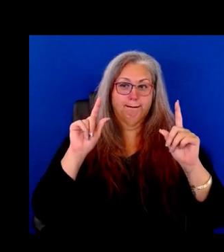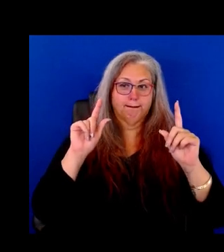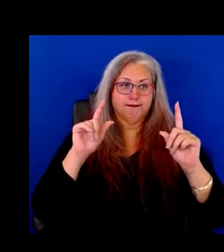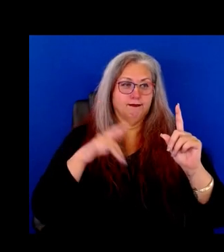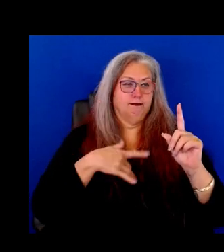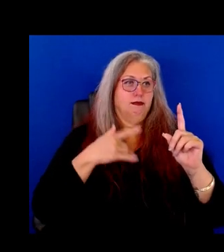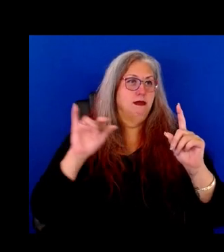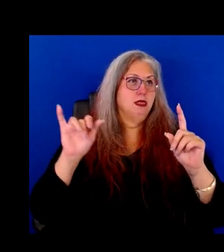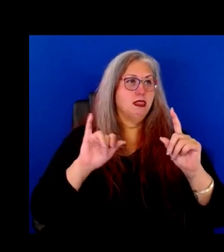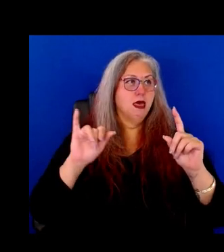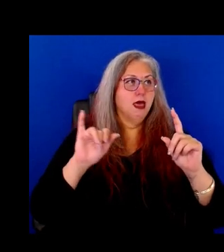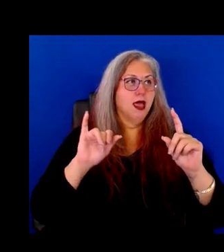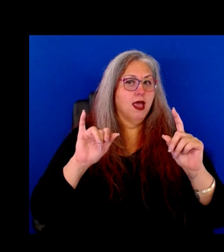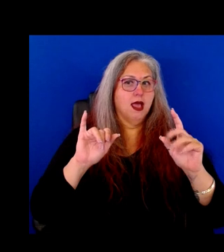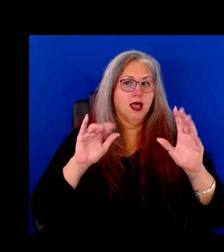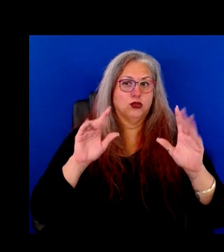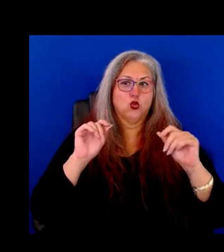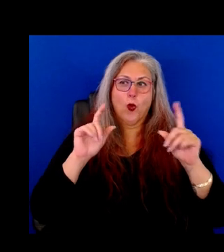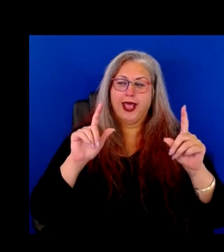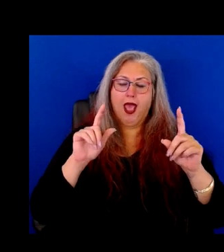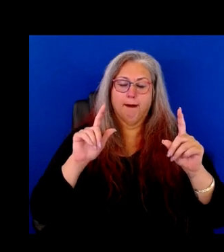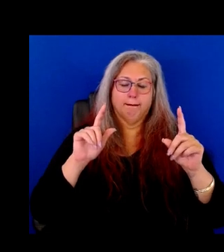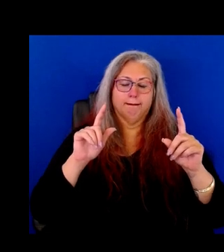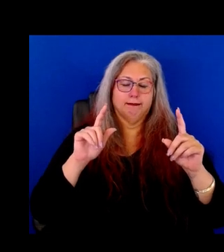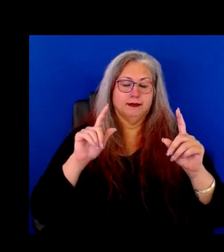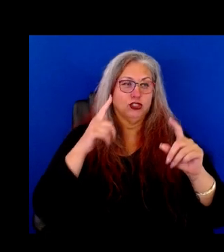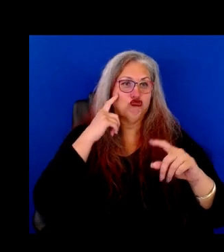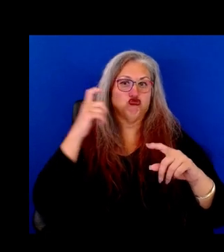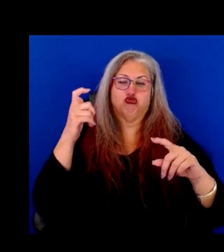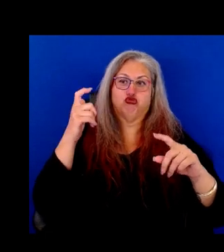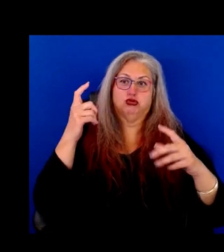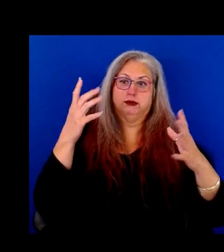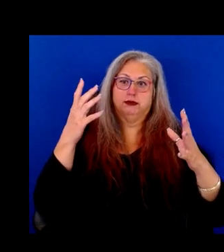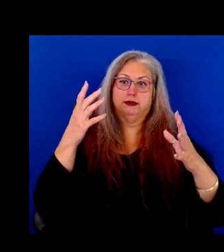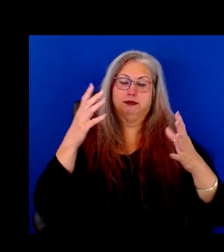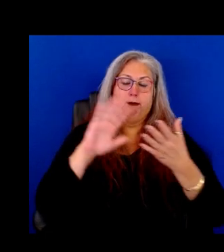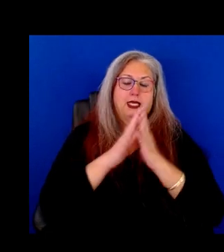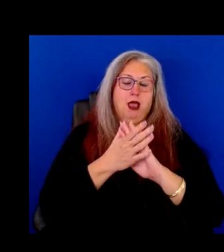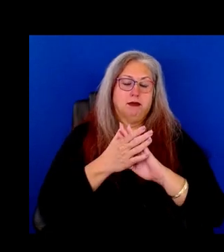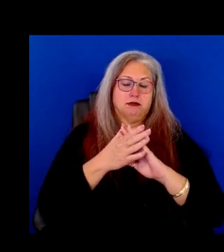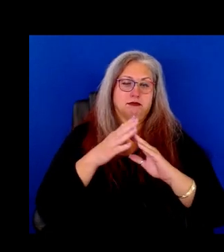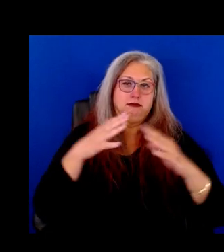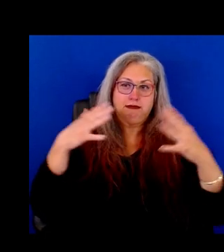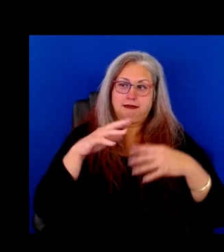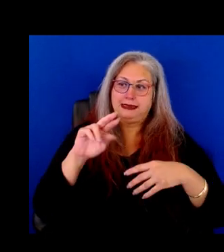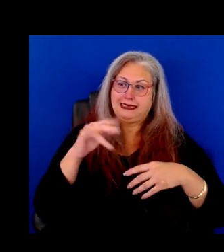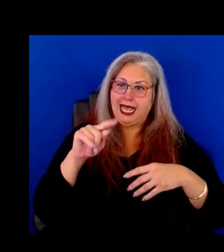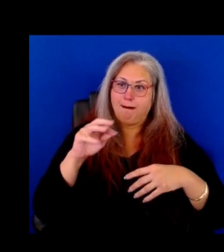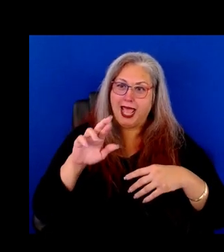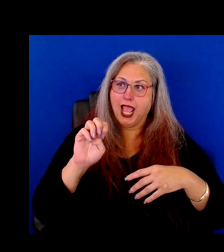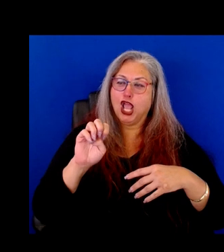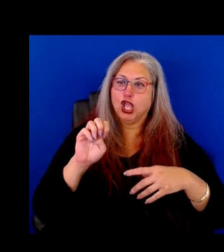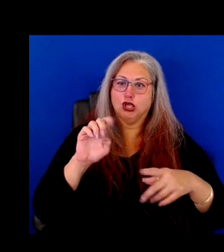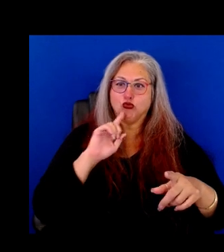and it felt like waking up from a dream to a nightmare. And the